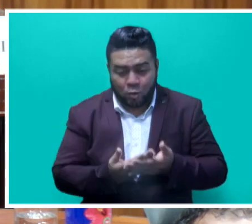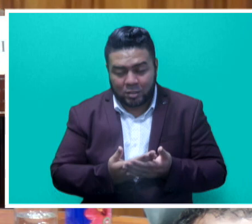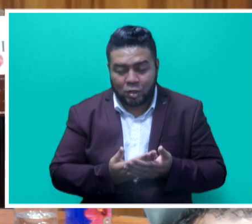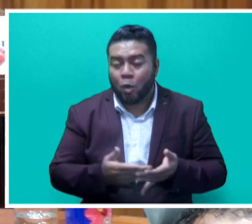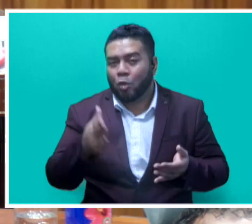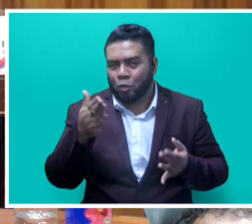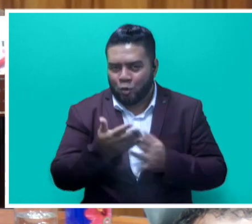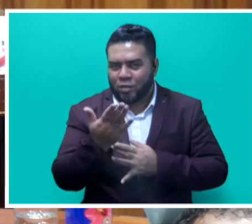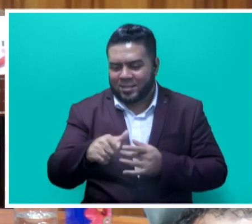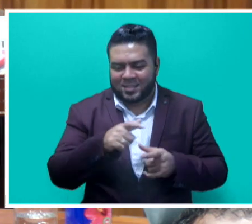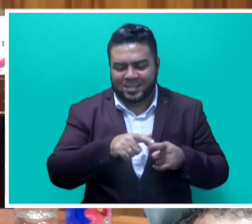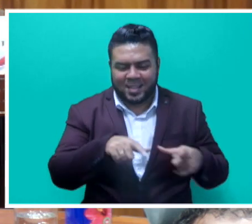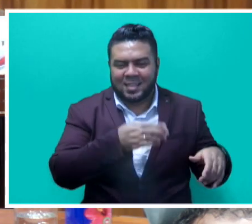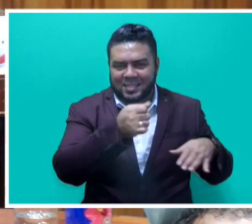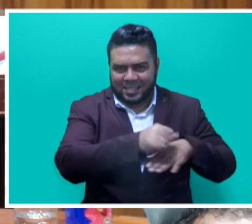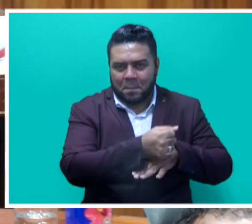these core systems in Fiji.